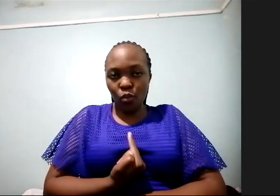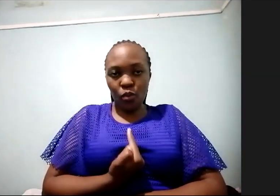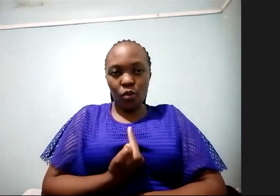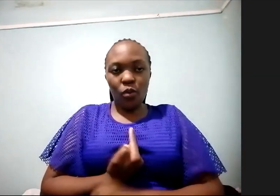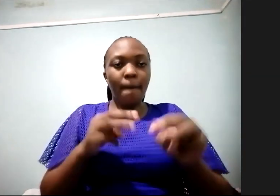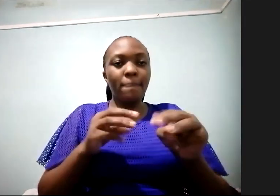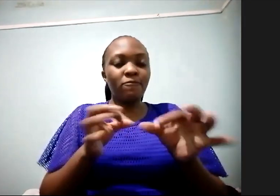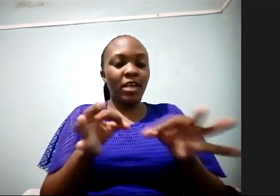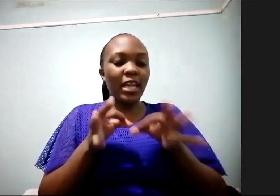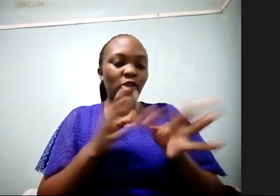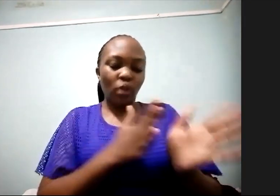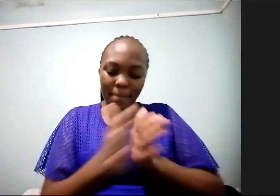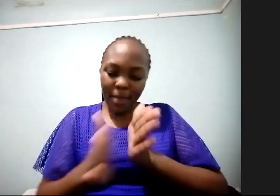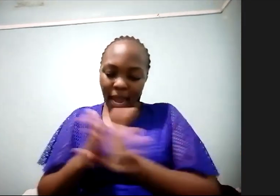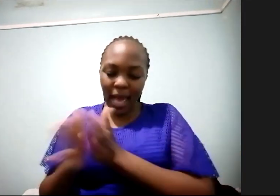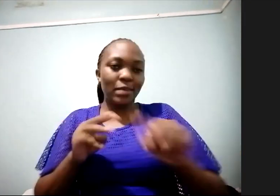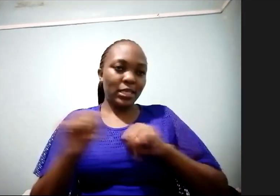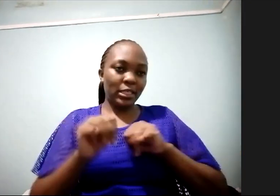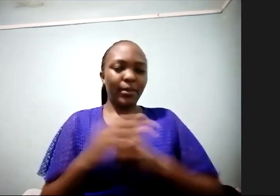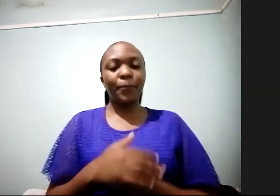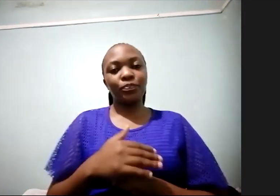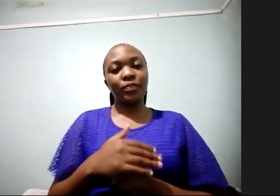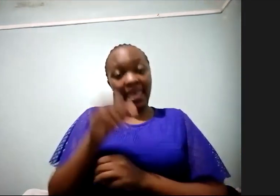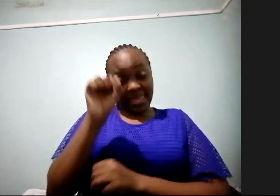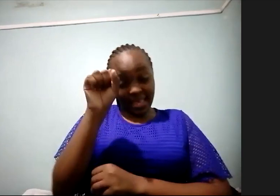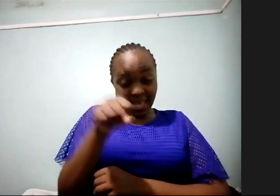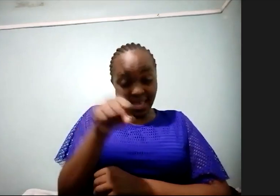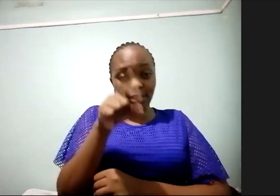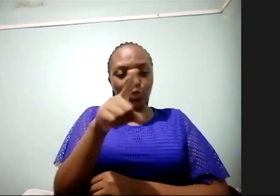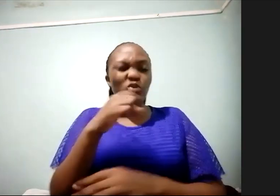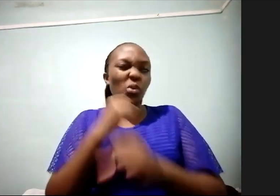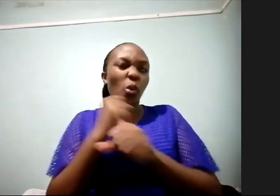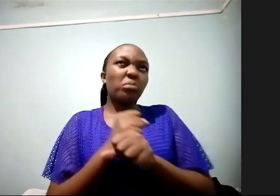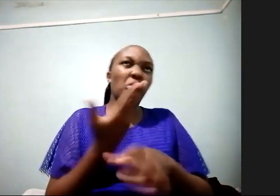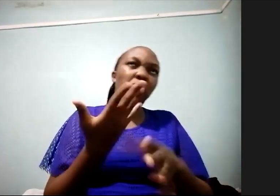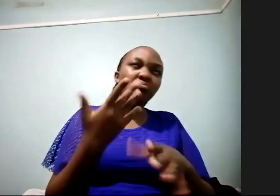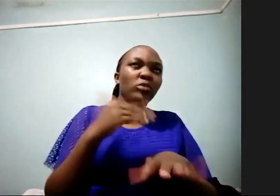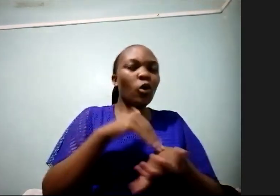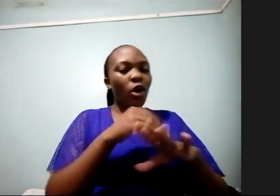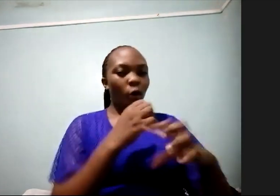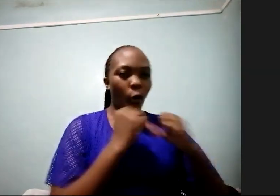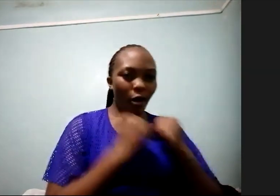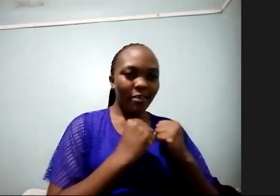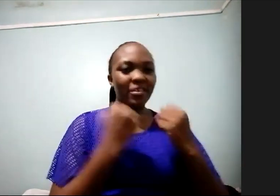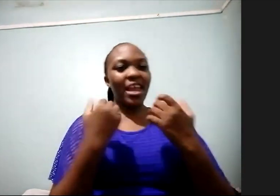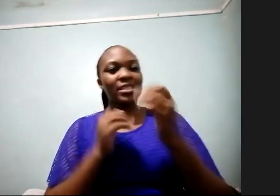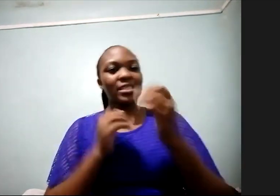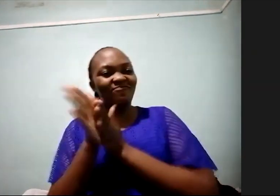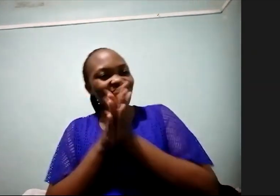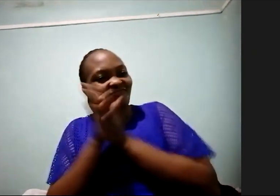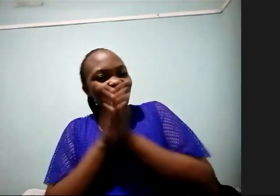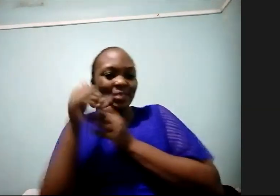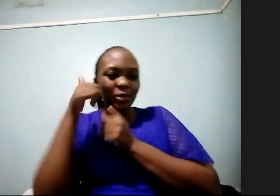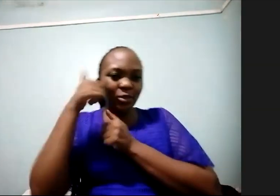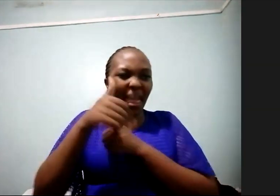so hard, you have worked on your confidence, your motivation is at high, everything is okay, you have applied for your